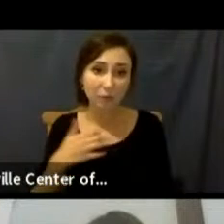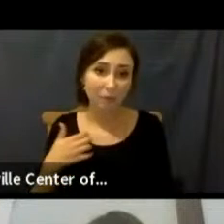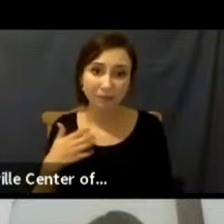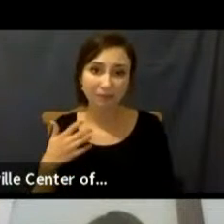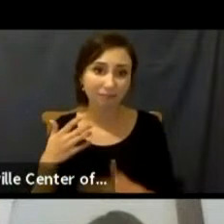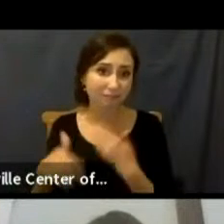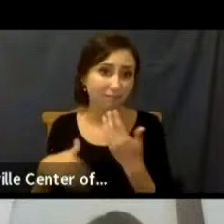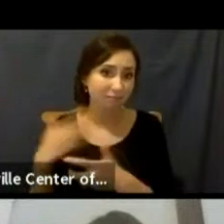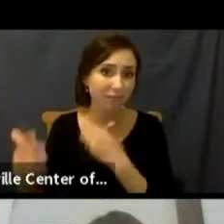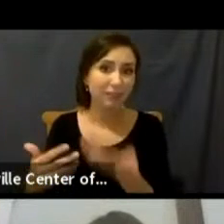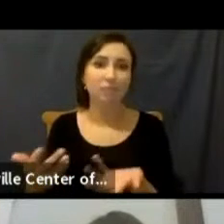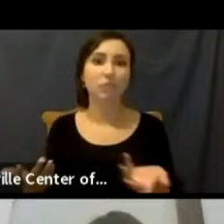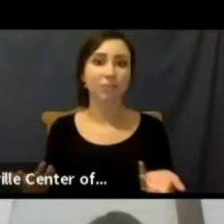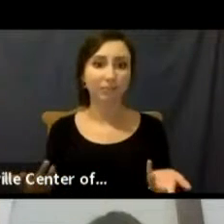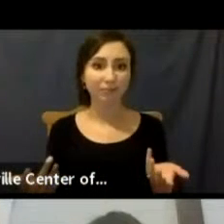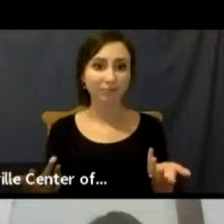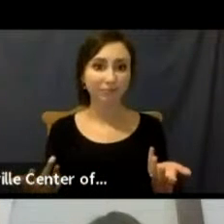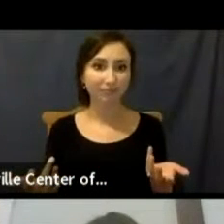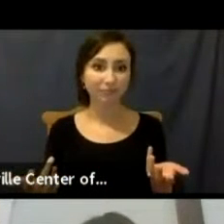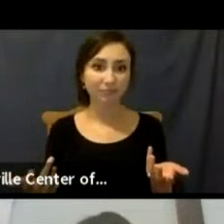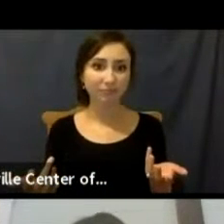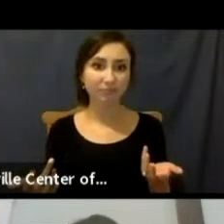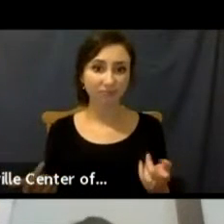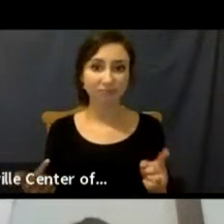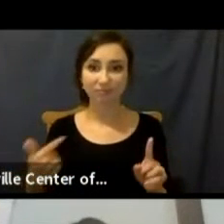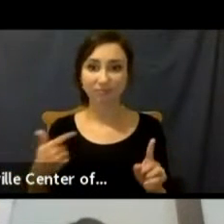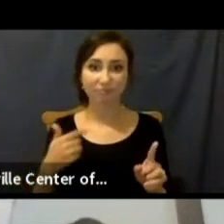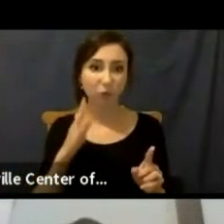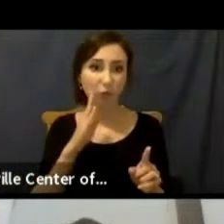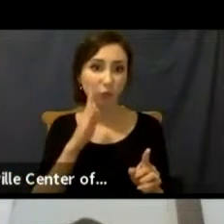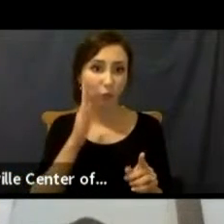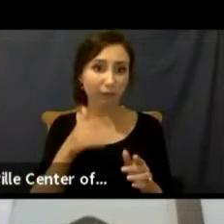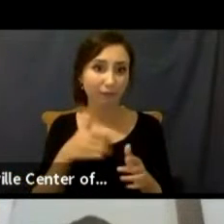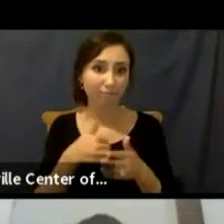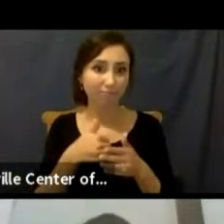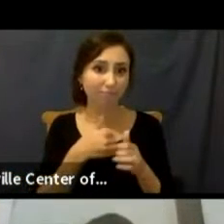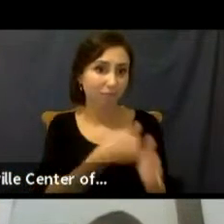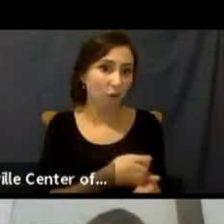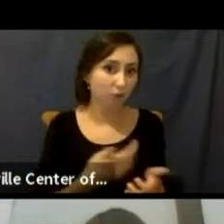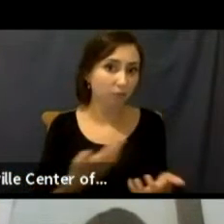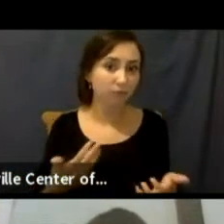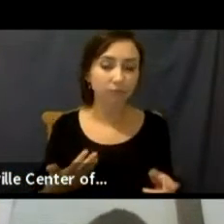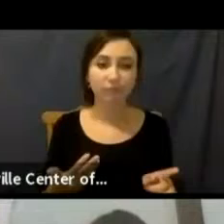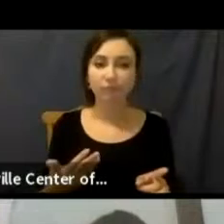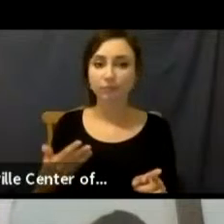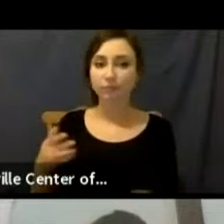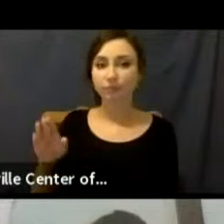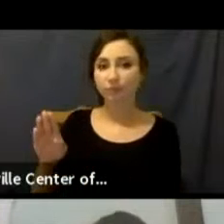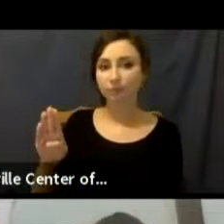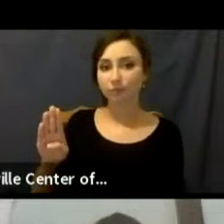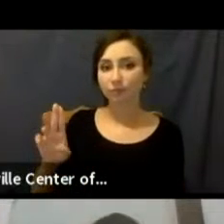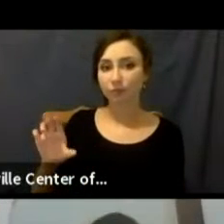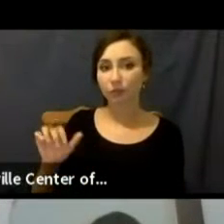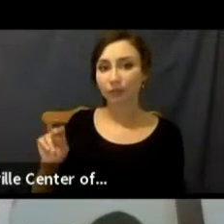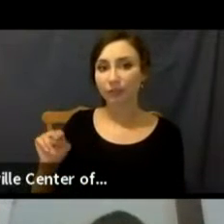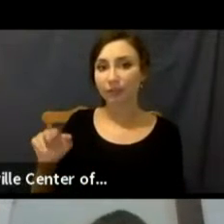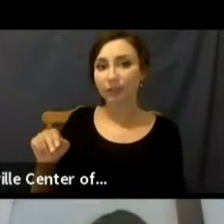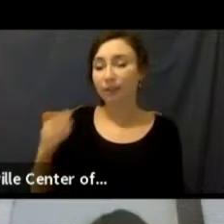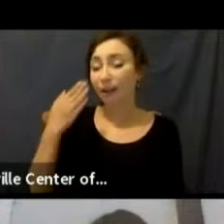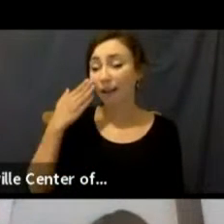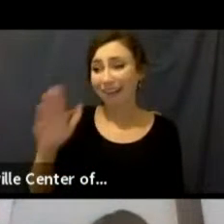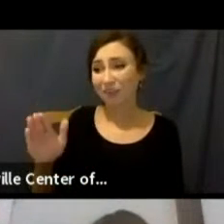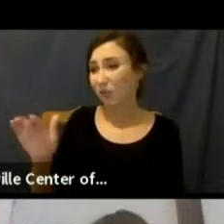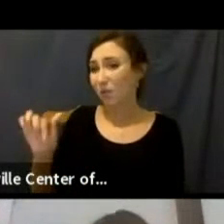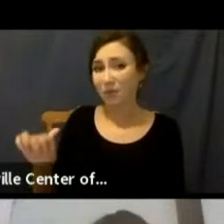cetera, et al., be on board. Right. So I'm not aware of any board of health across the